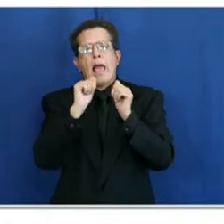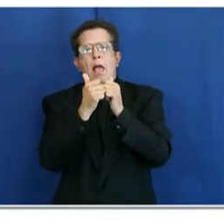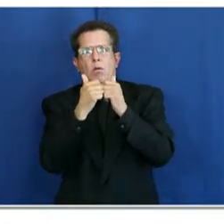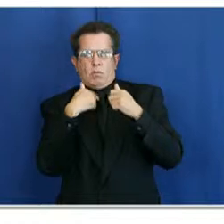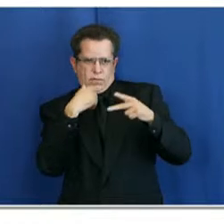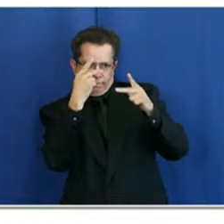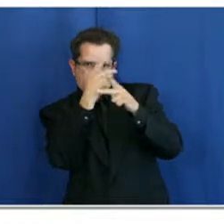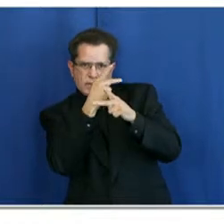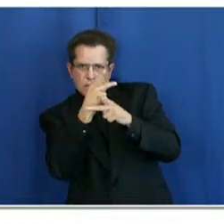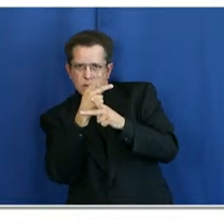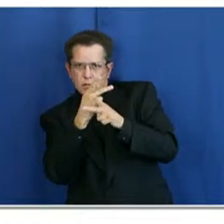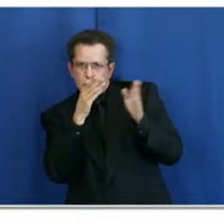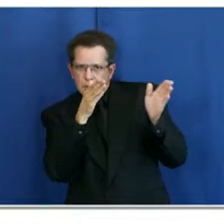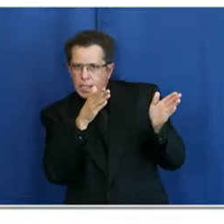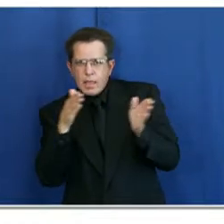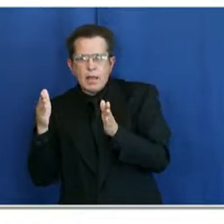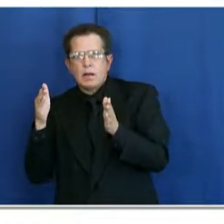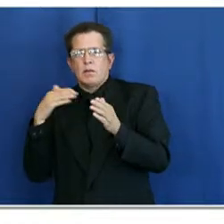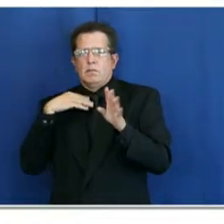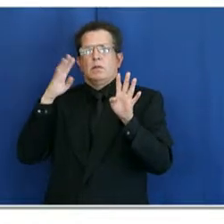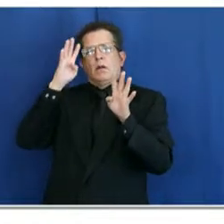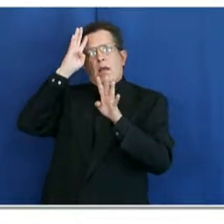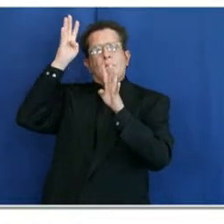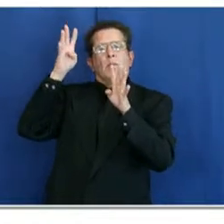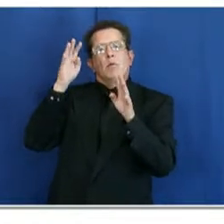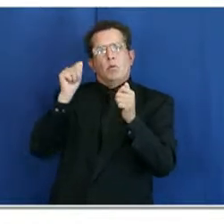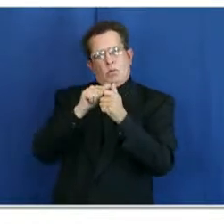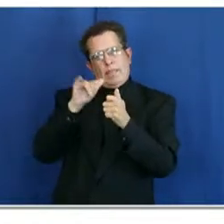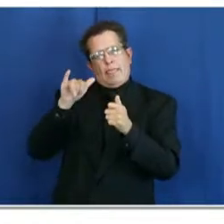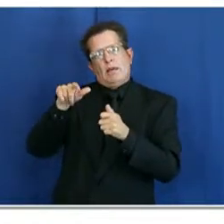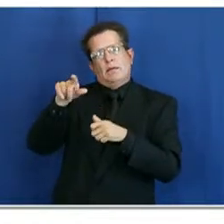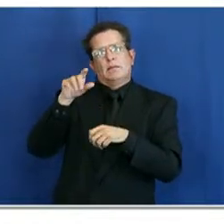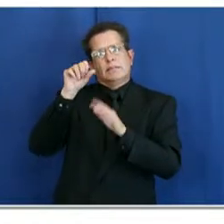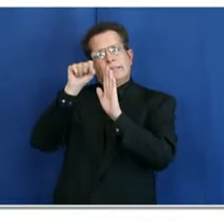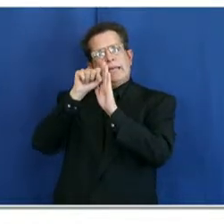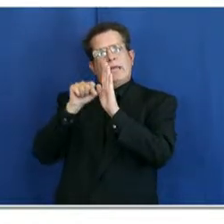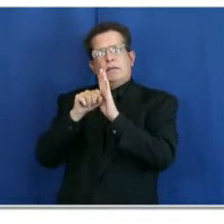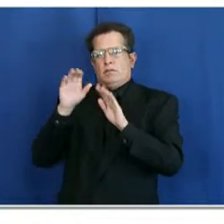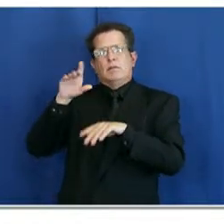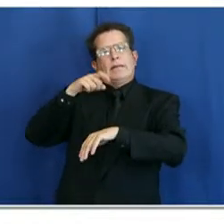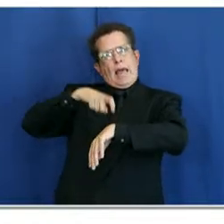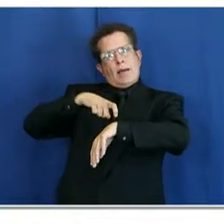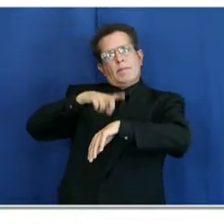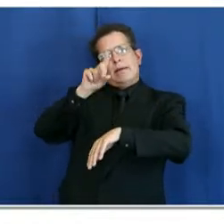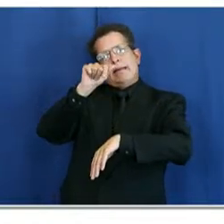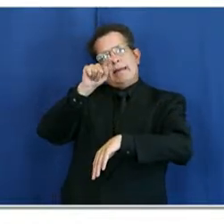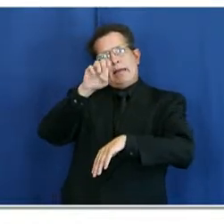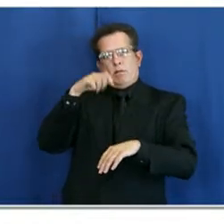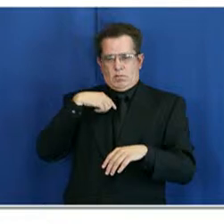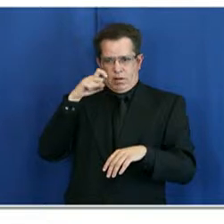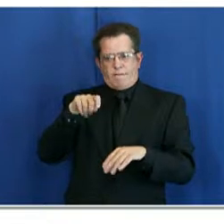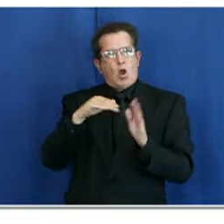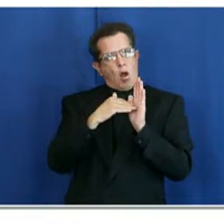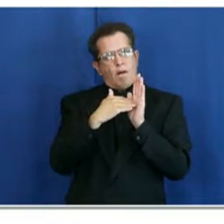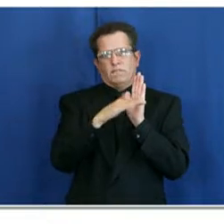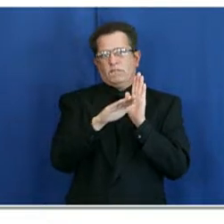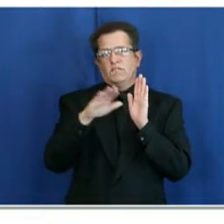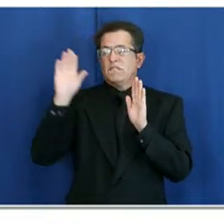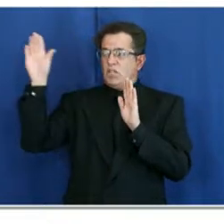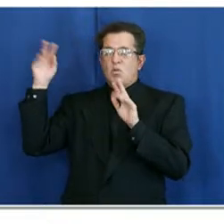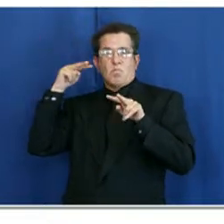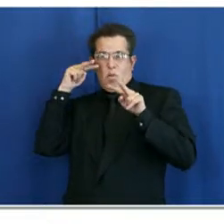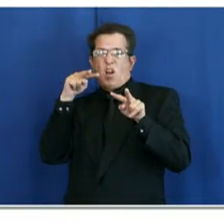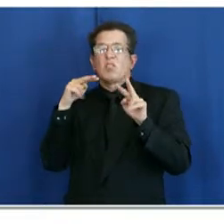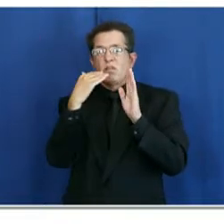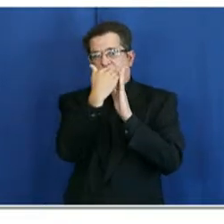how it was determined that we came off of the state's monitoring list. So you would have to be off the state's